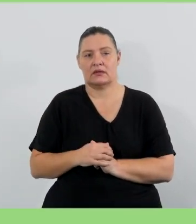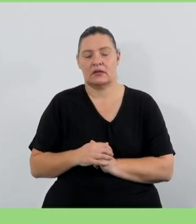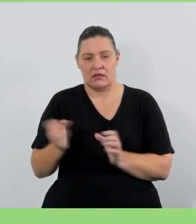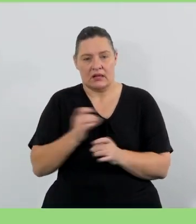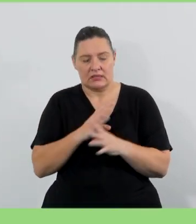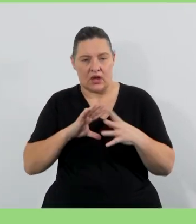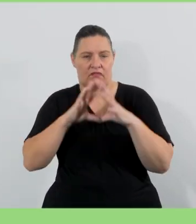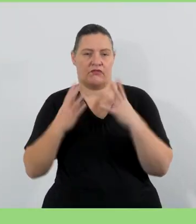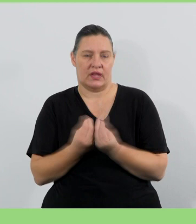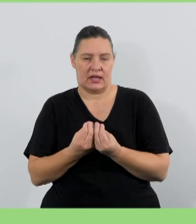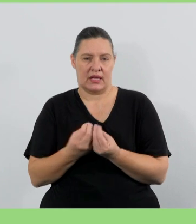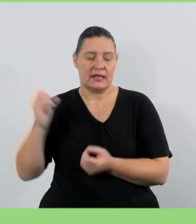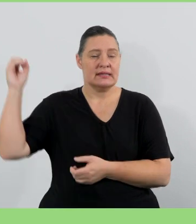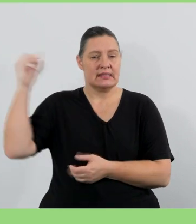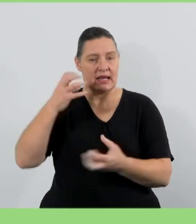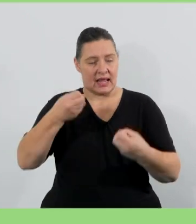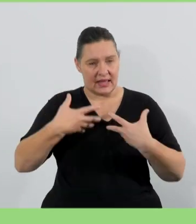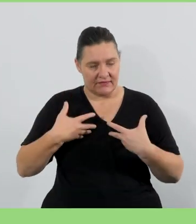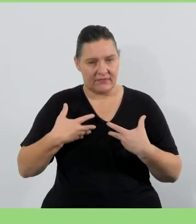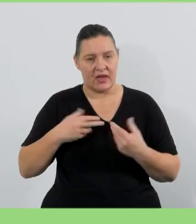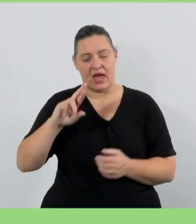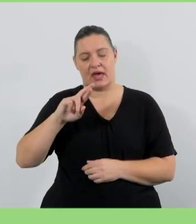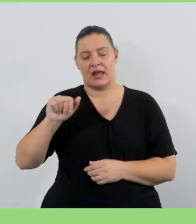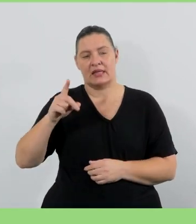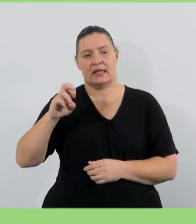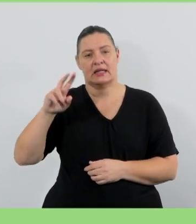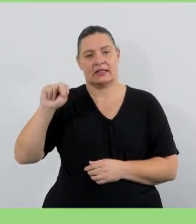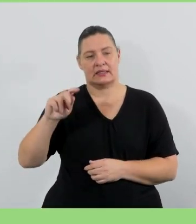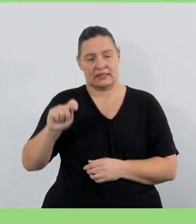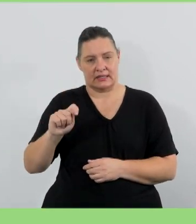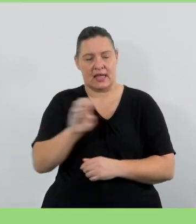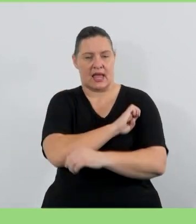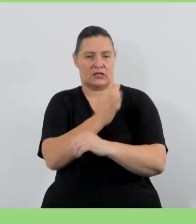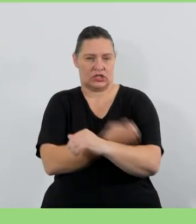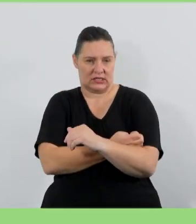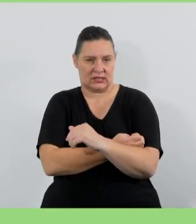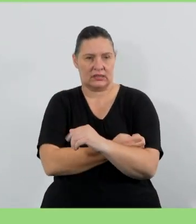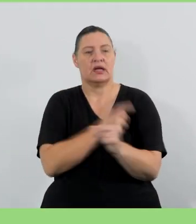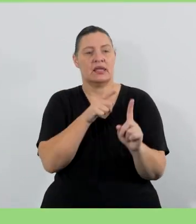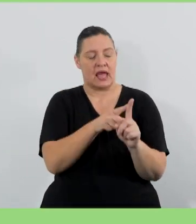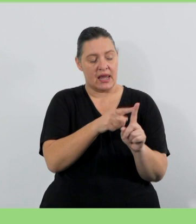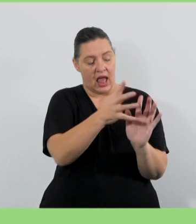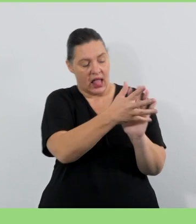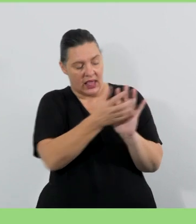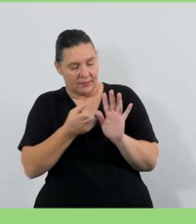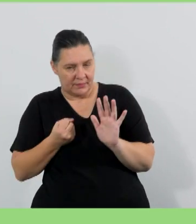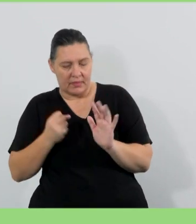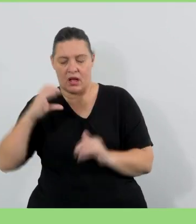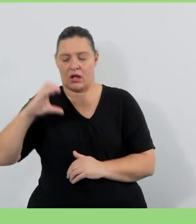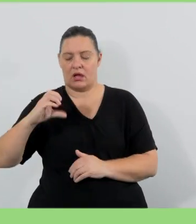of everything. So the sun gives us radiant energy. The radiant energy is absorbed into